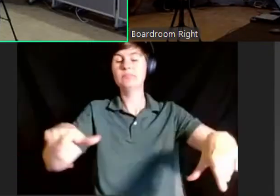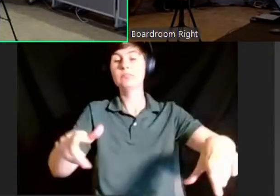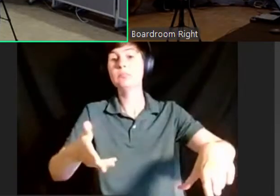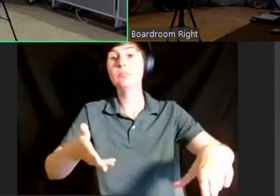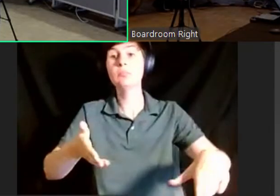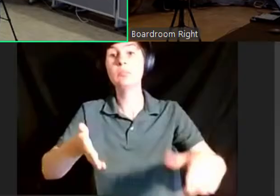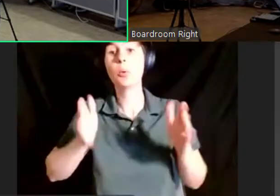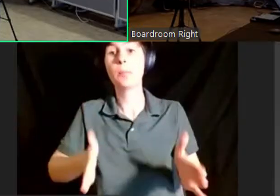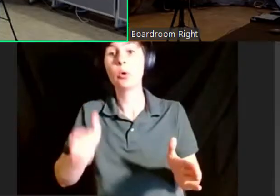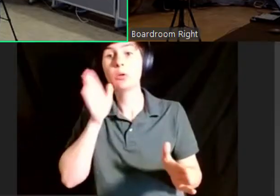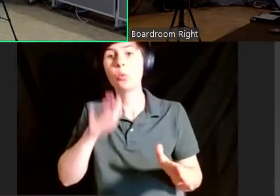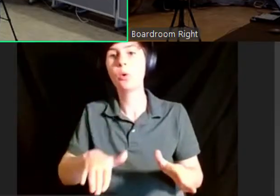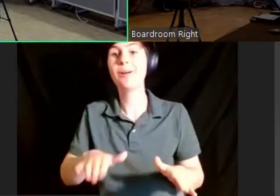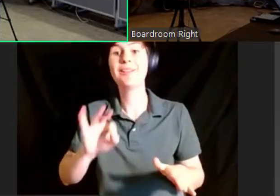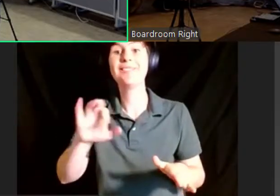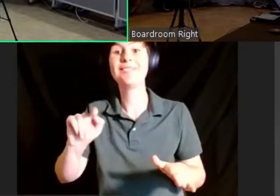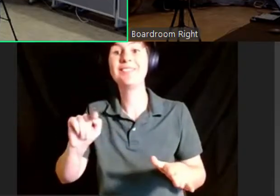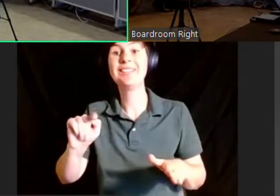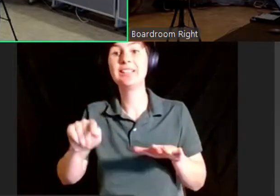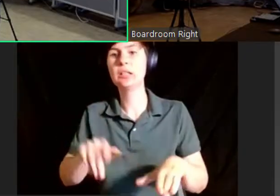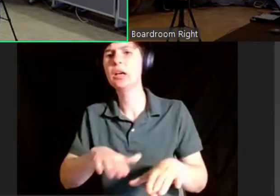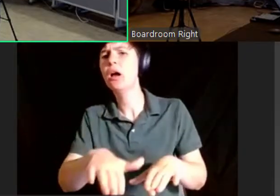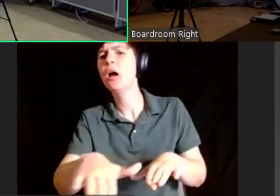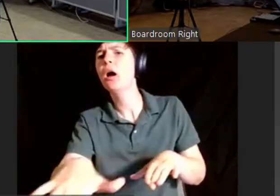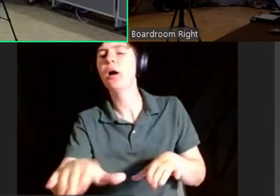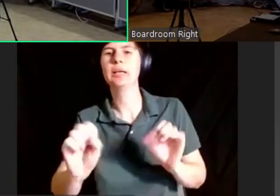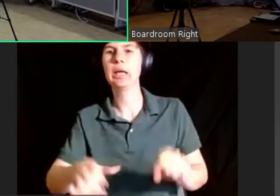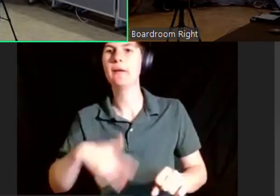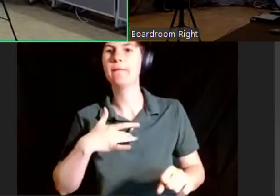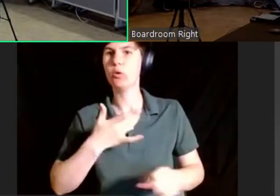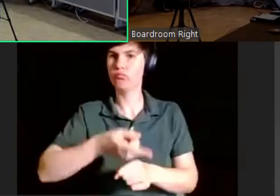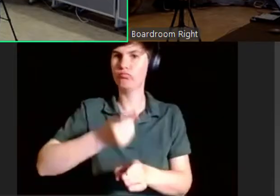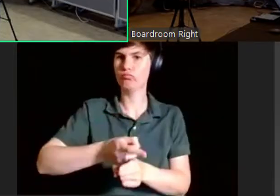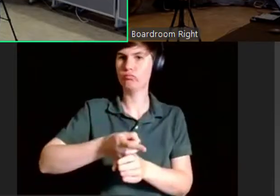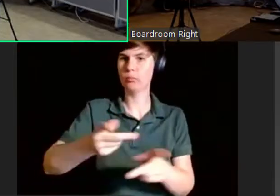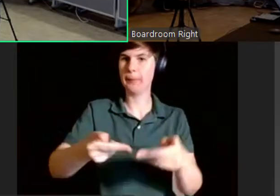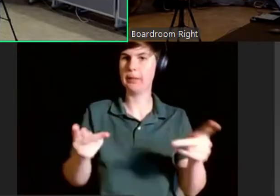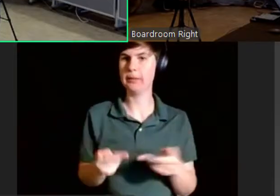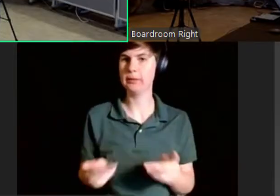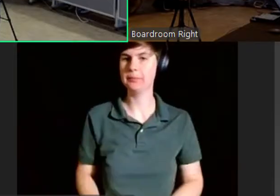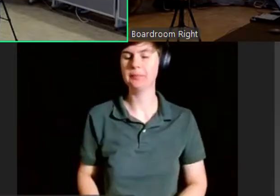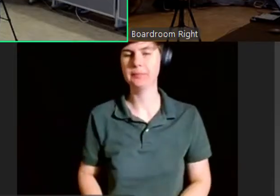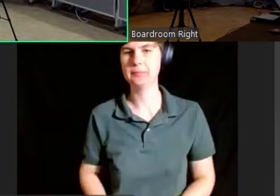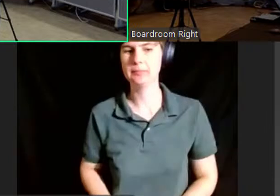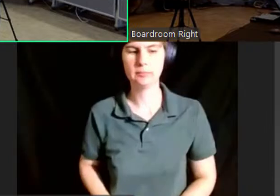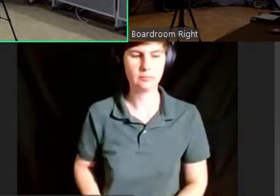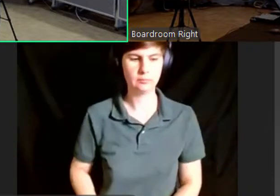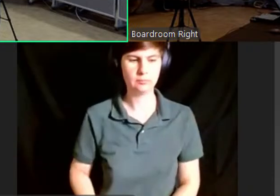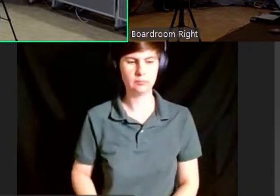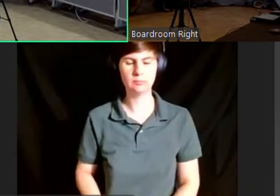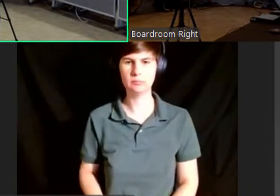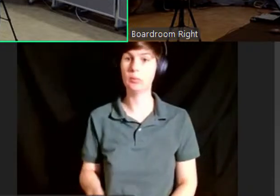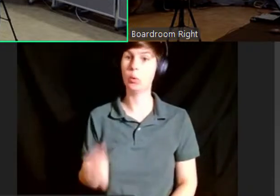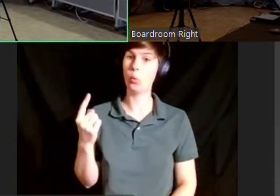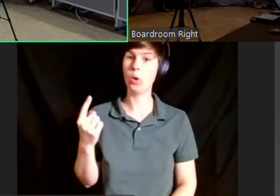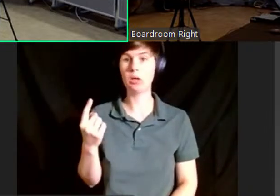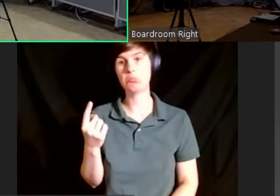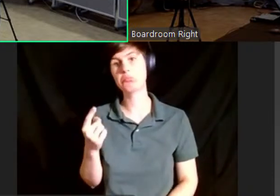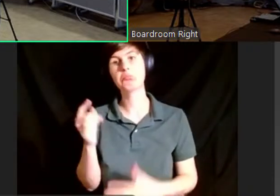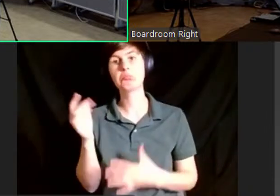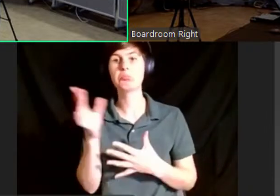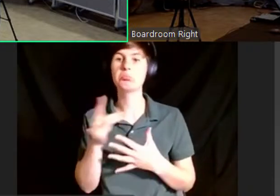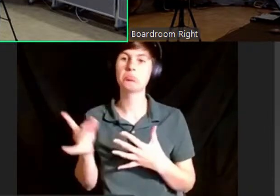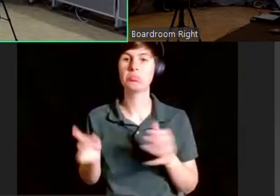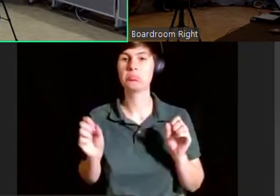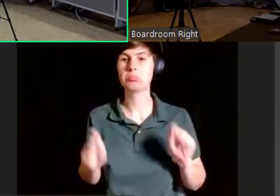stub. I don't know how then it's a CDOT stuff. It's a sidewalk, but that's one of the way. Okay. And